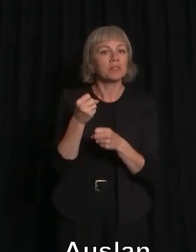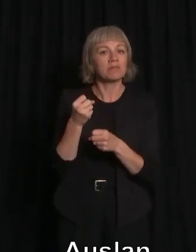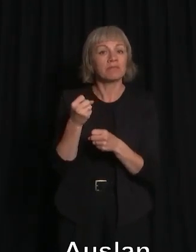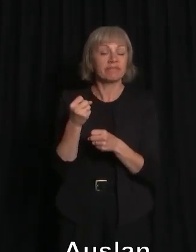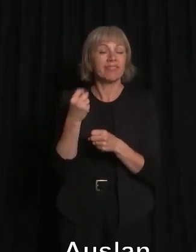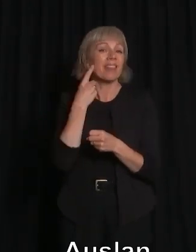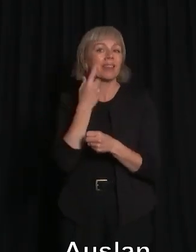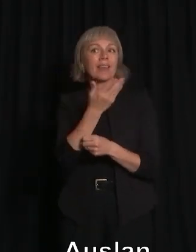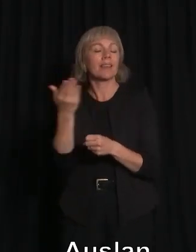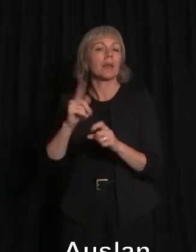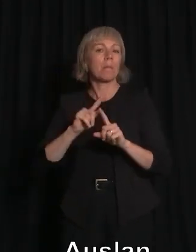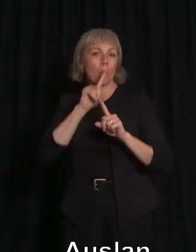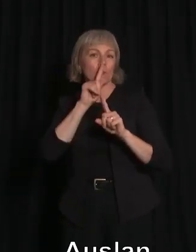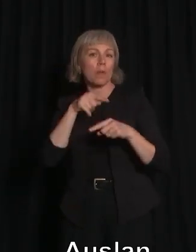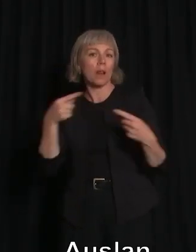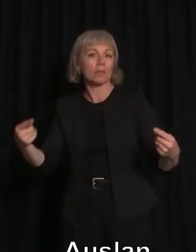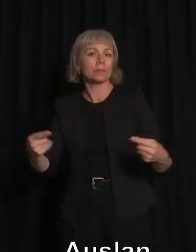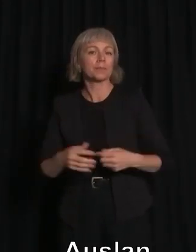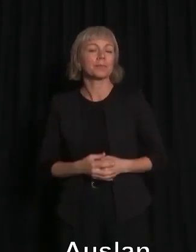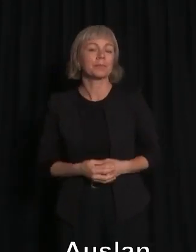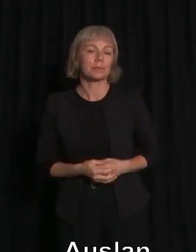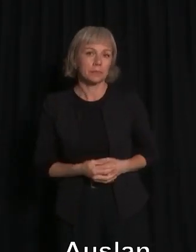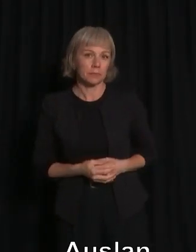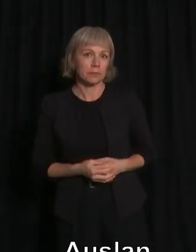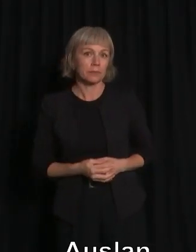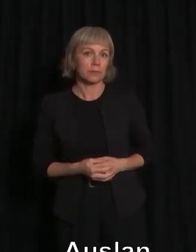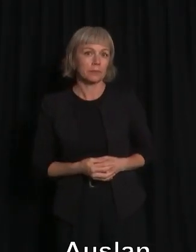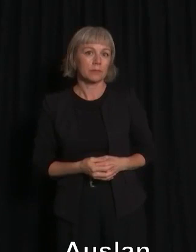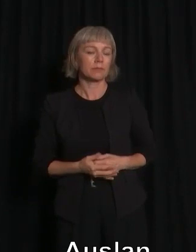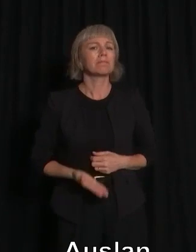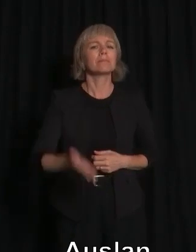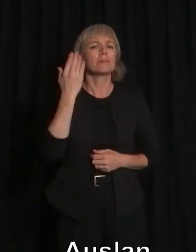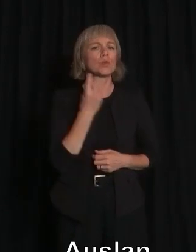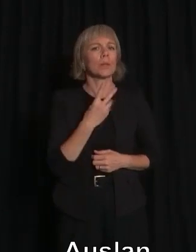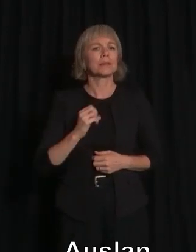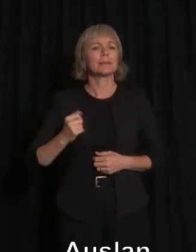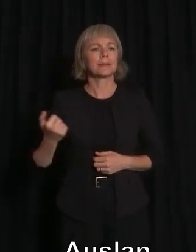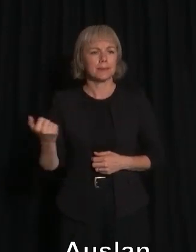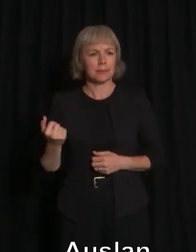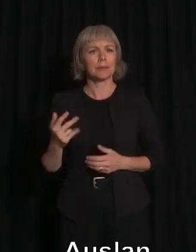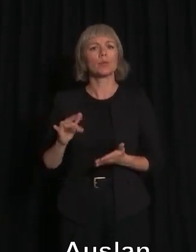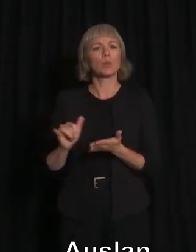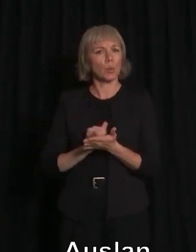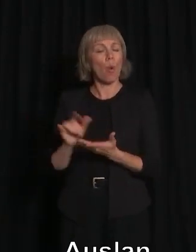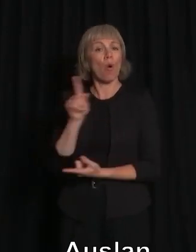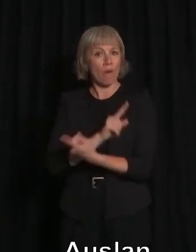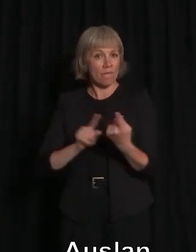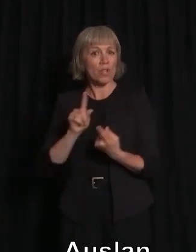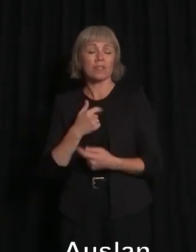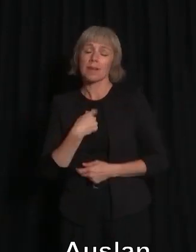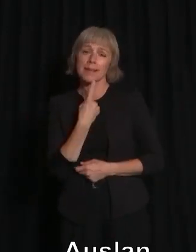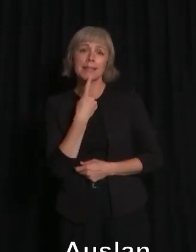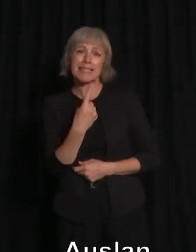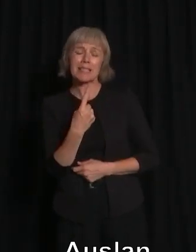December 2019, at the Outright International Conference in New York, I shared my concern that some of